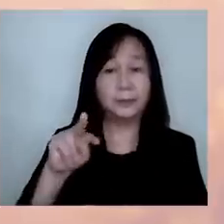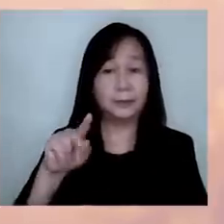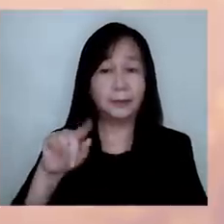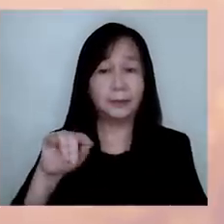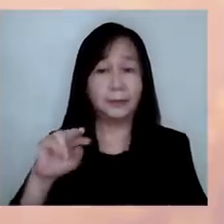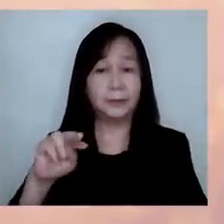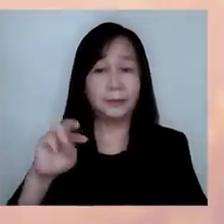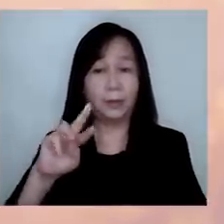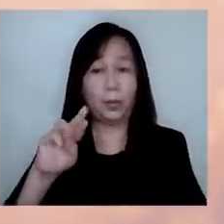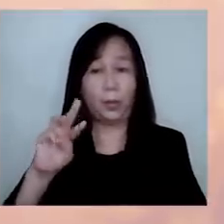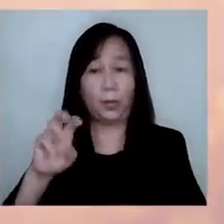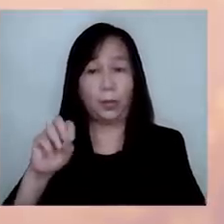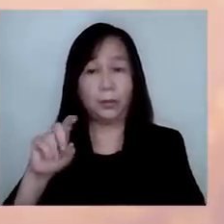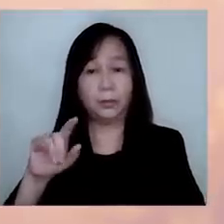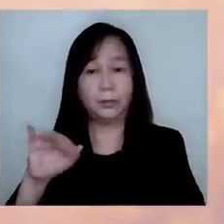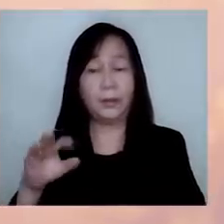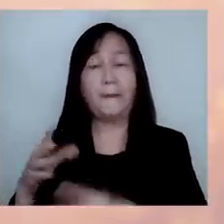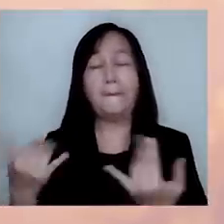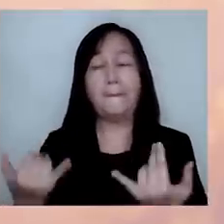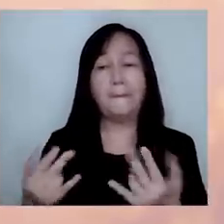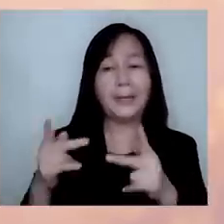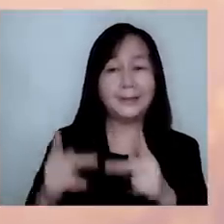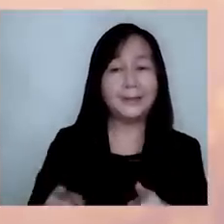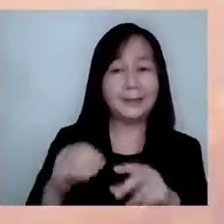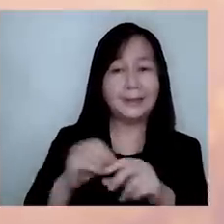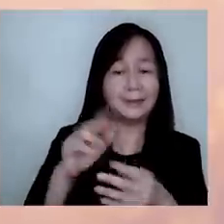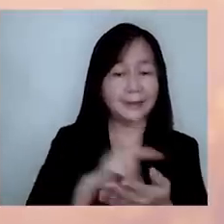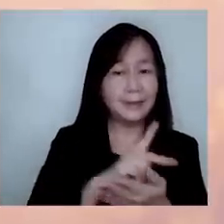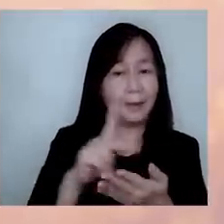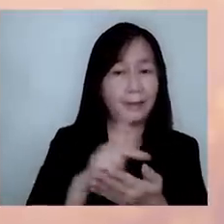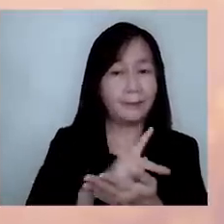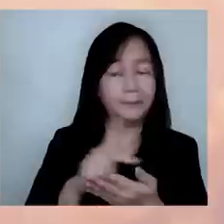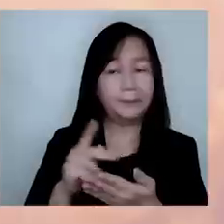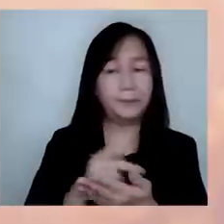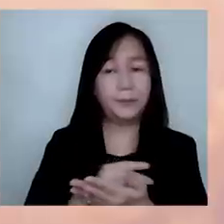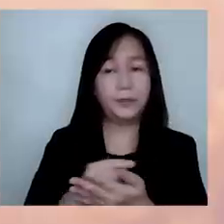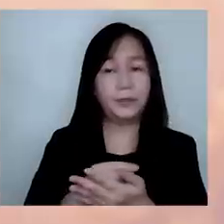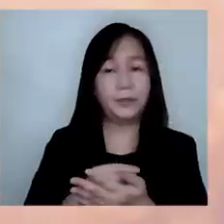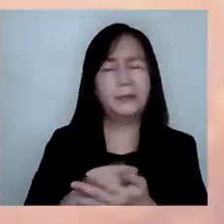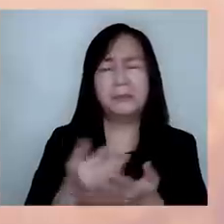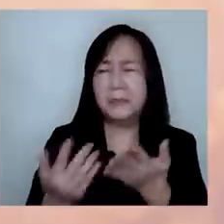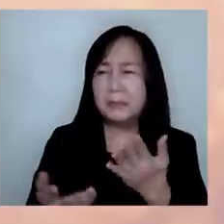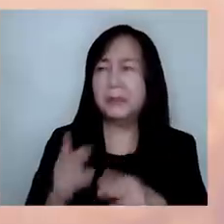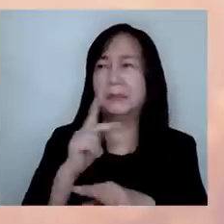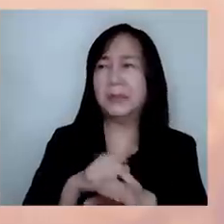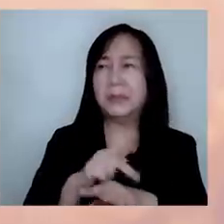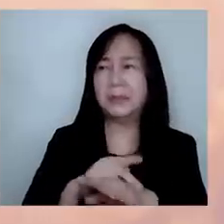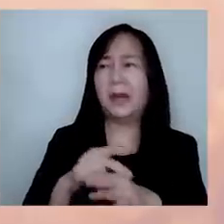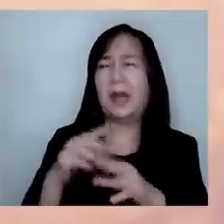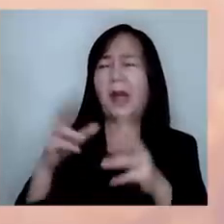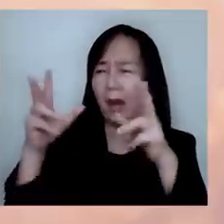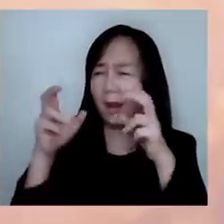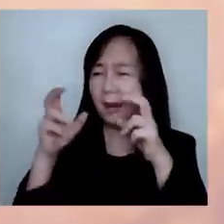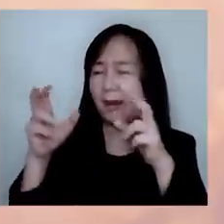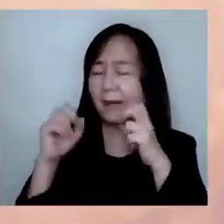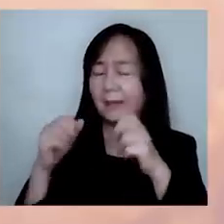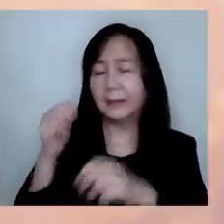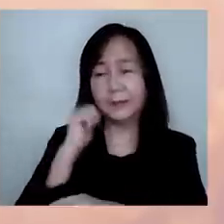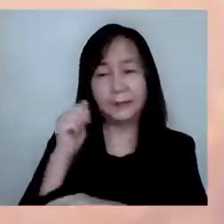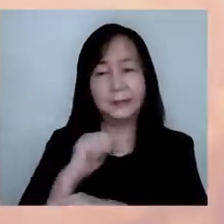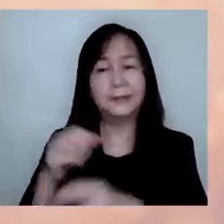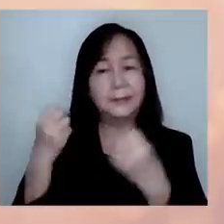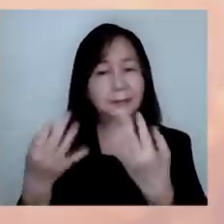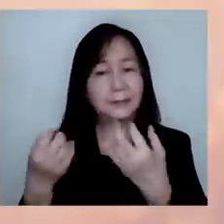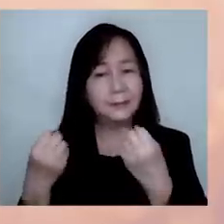in the psalm which Peter probably have her has heard many many times but now this